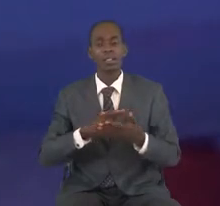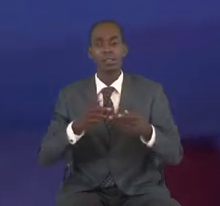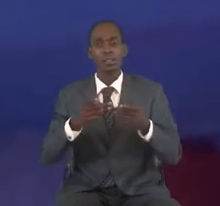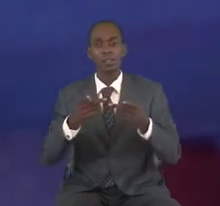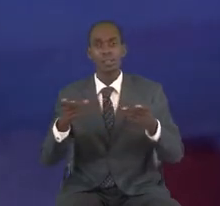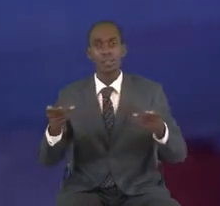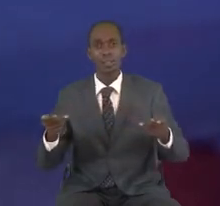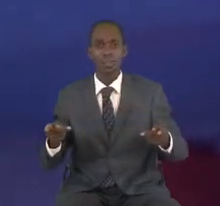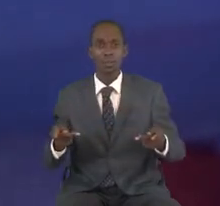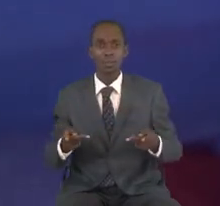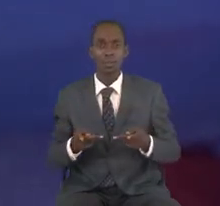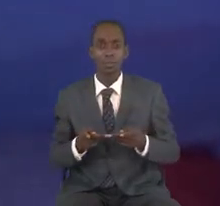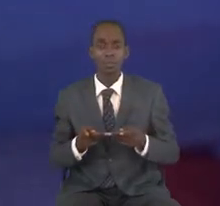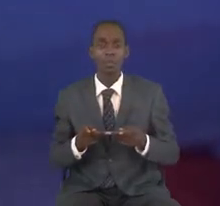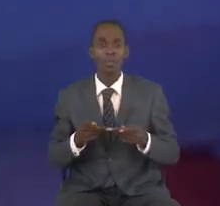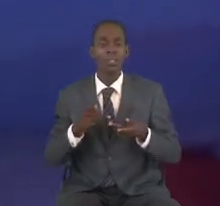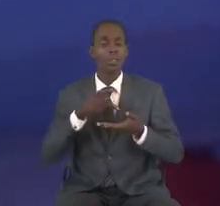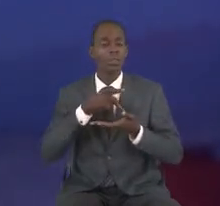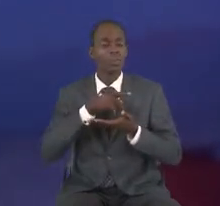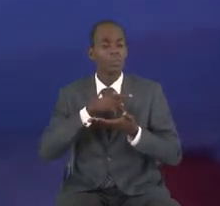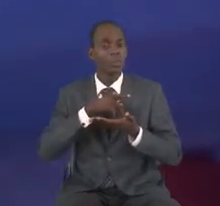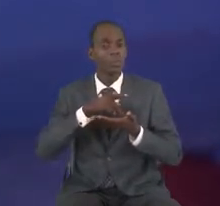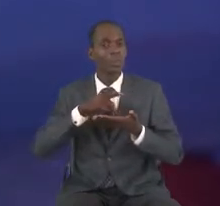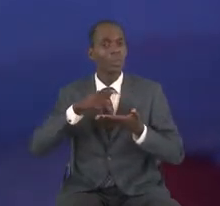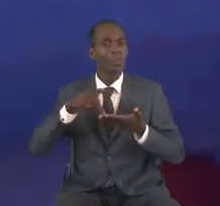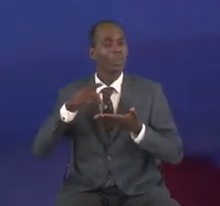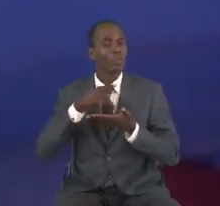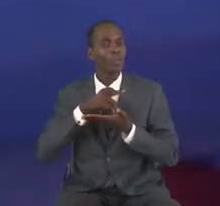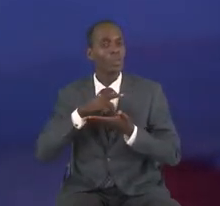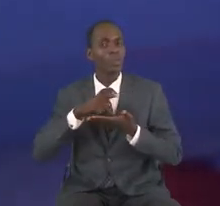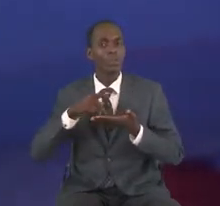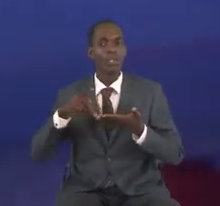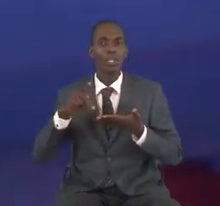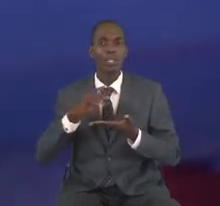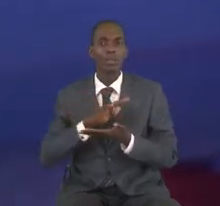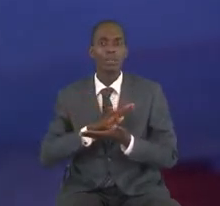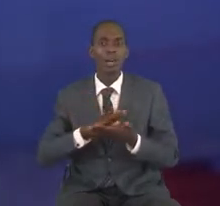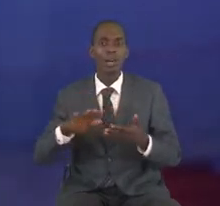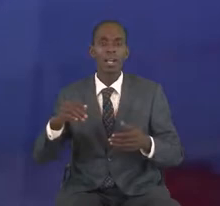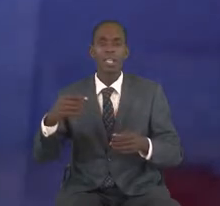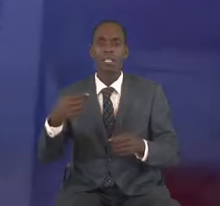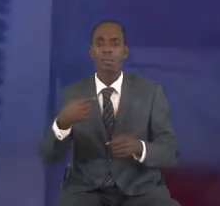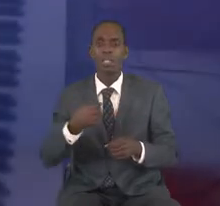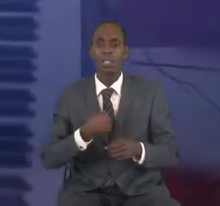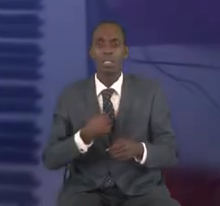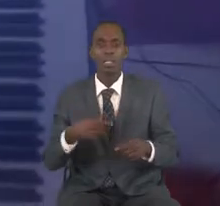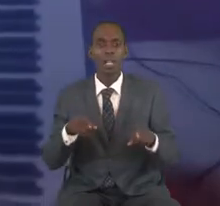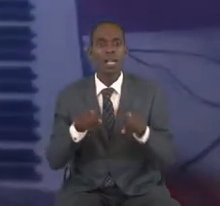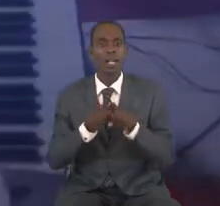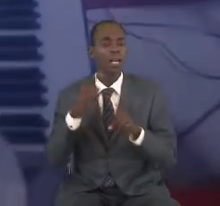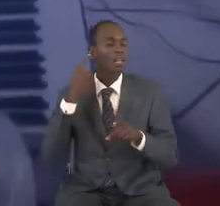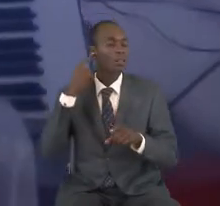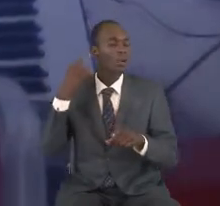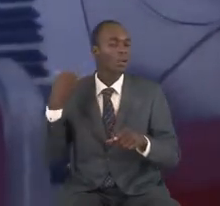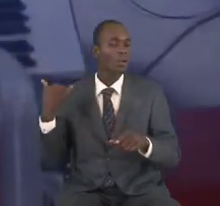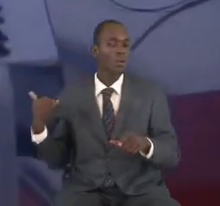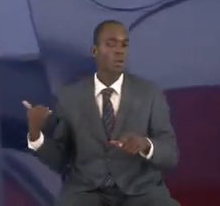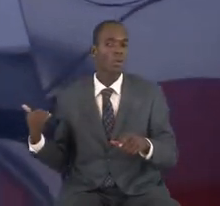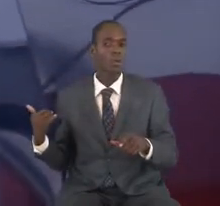purify purify purify purify me like